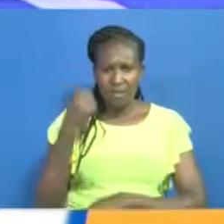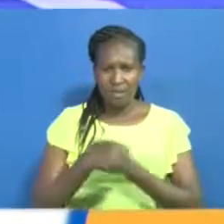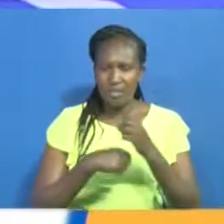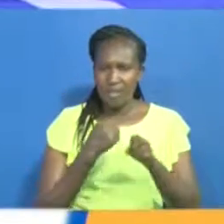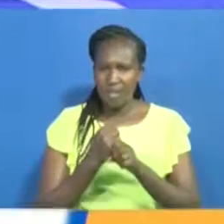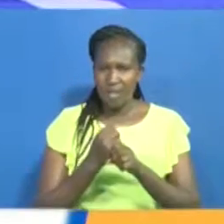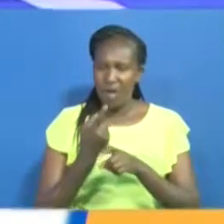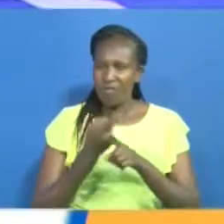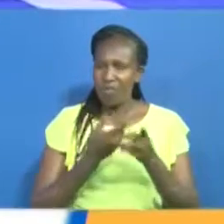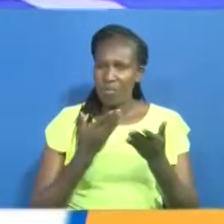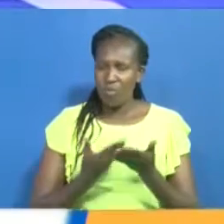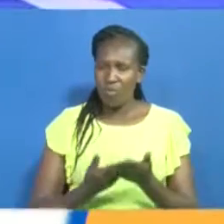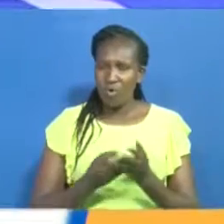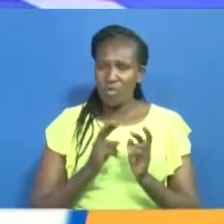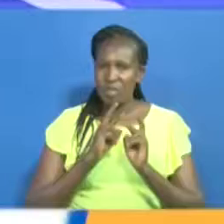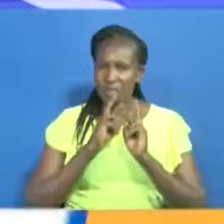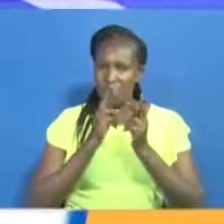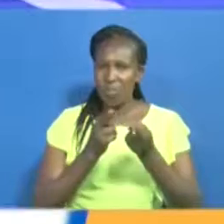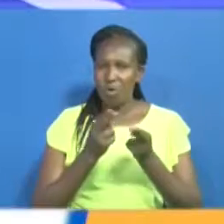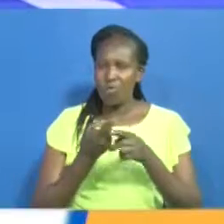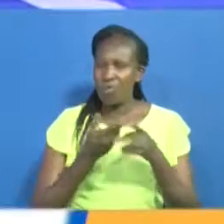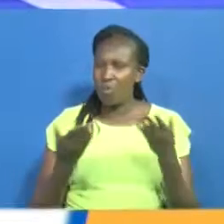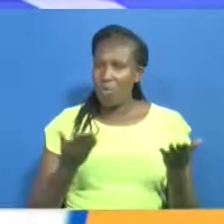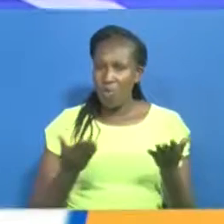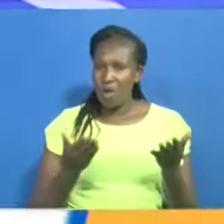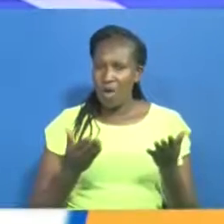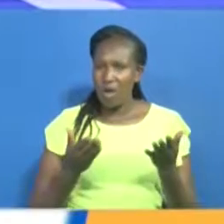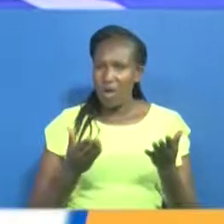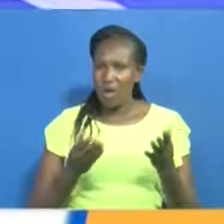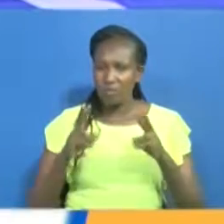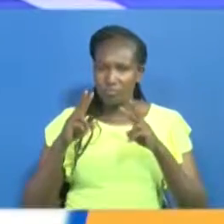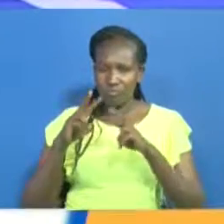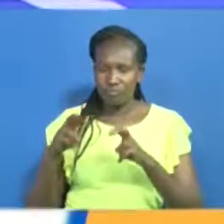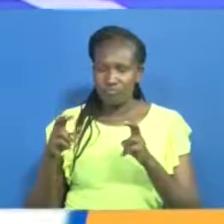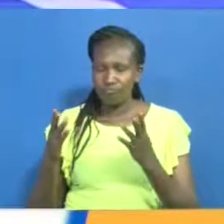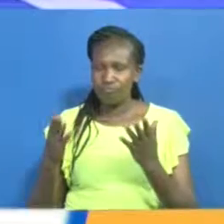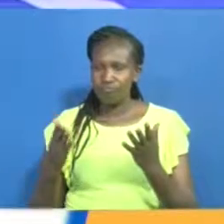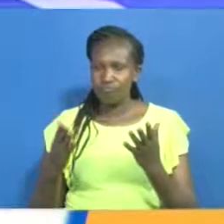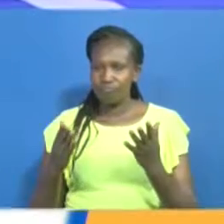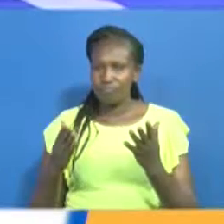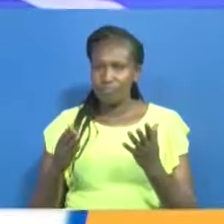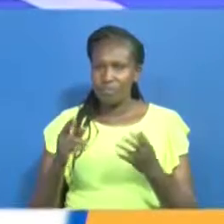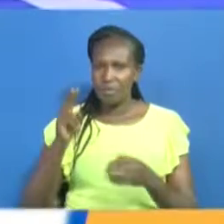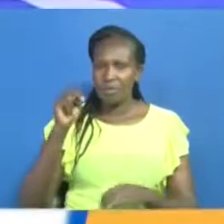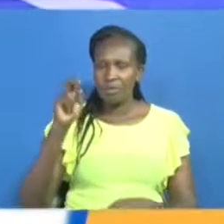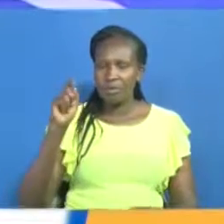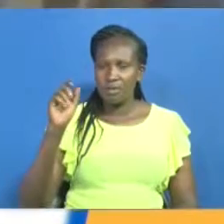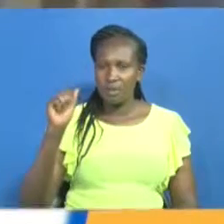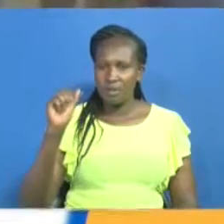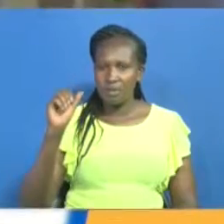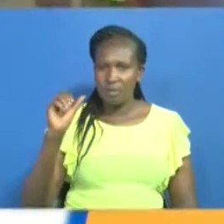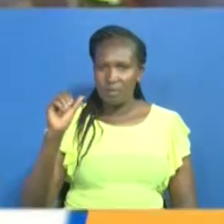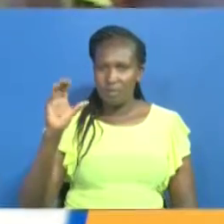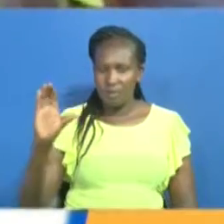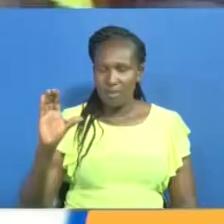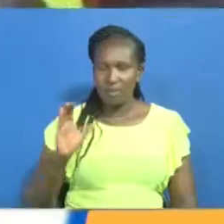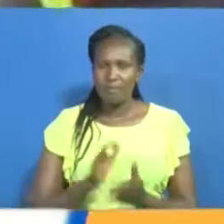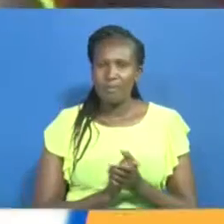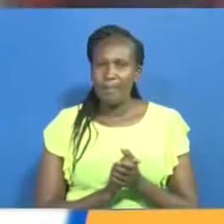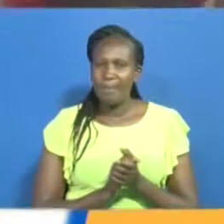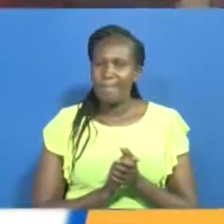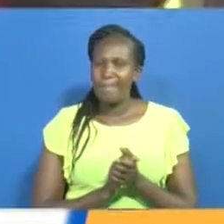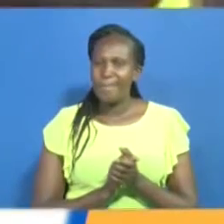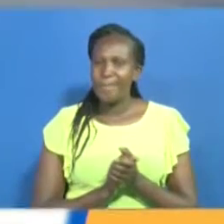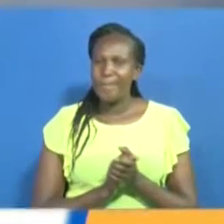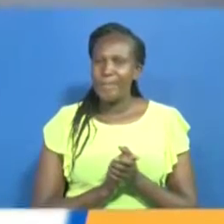ni kwa mujibu wa taarifa kutoka kwa mamlaka ya uchukuzi nchini NTSA. Watembeaji wa miguu